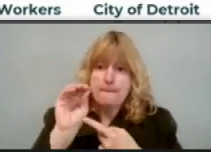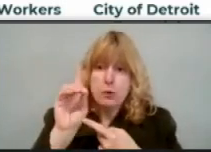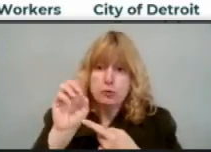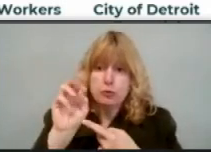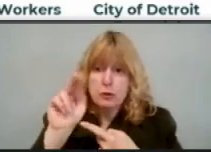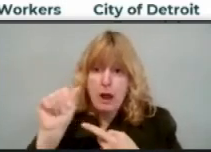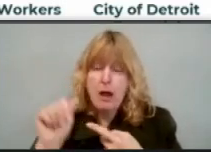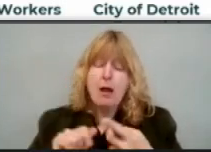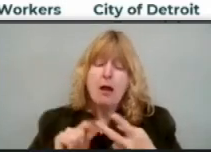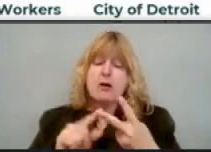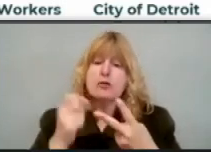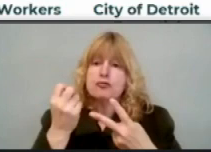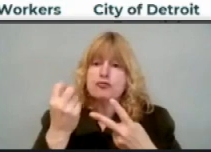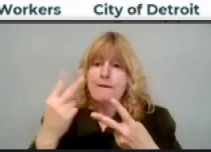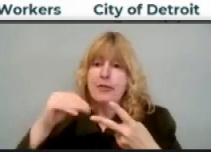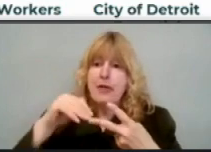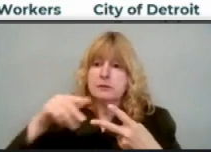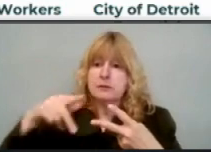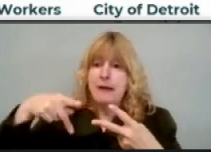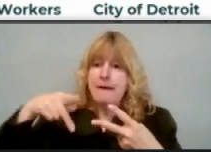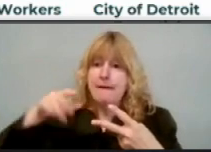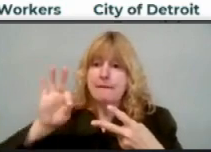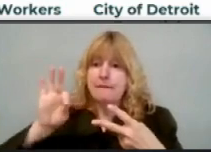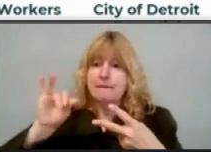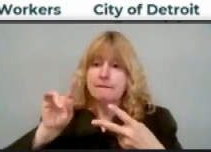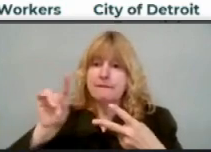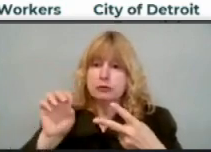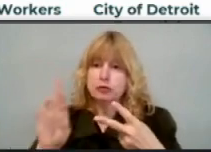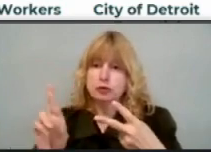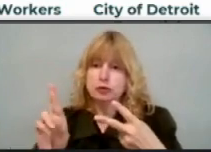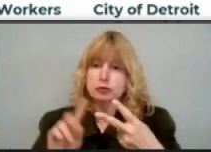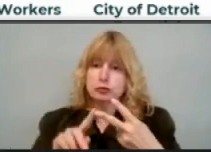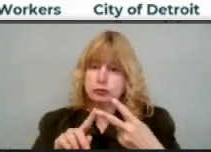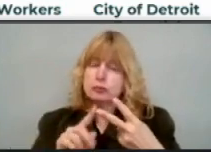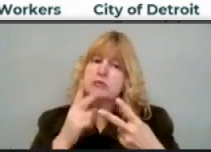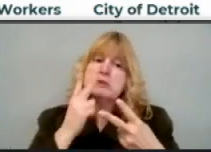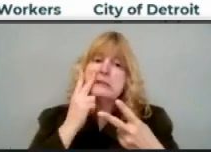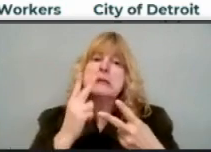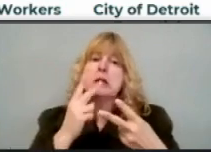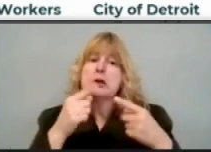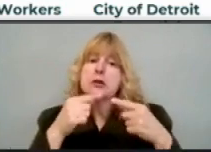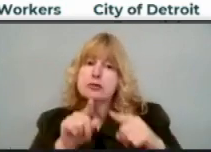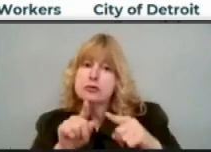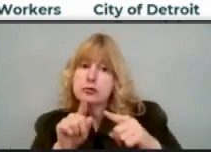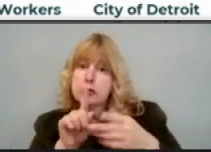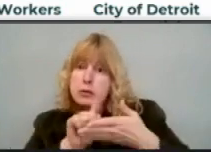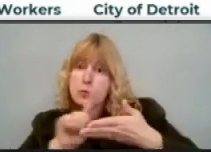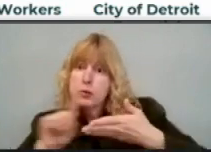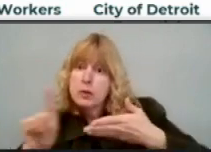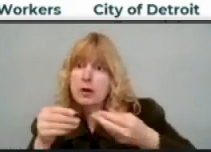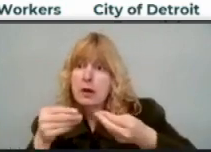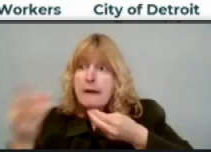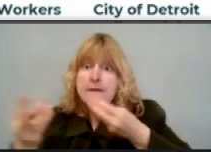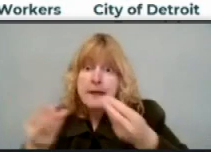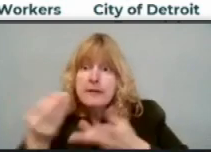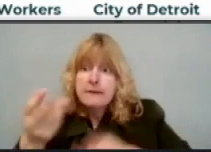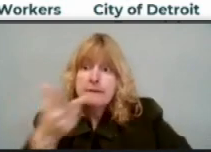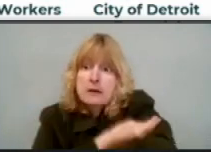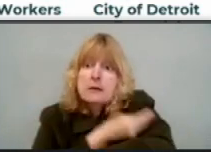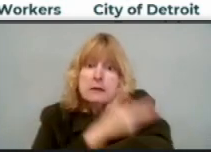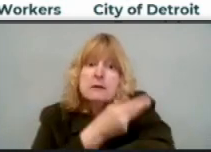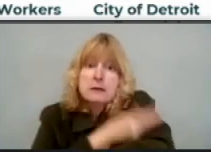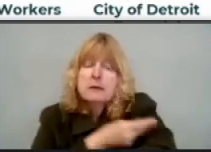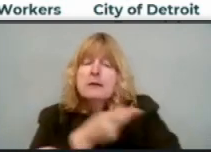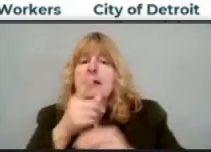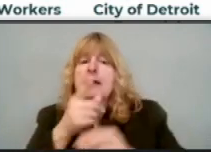vaccine. You'll see throughout the week that the doses administered, the percentage increases as we go through our weekly allotment of the